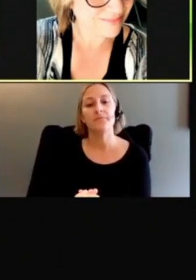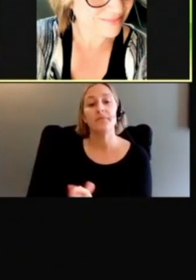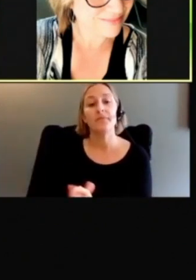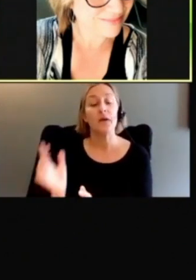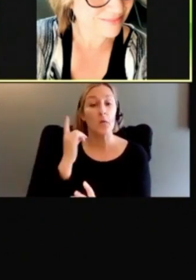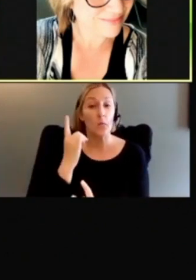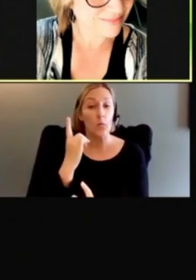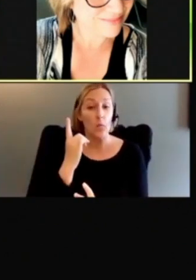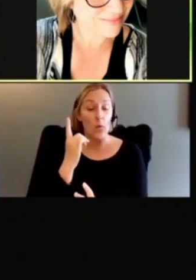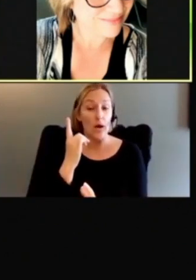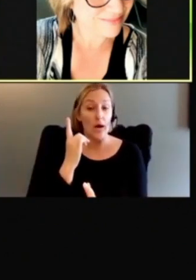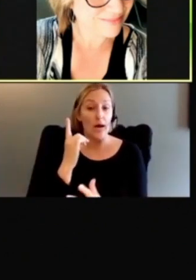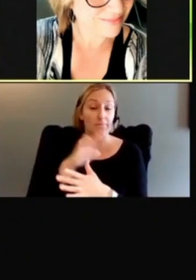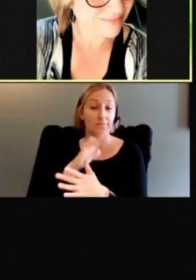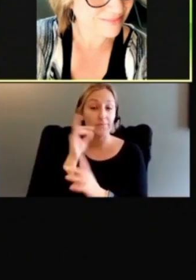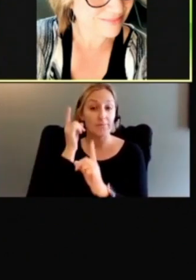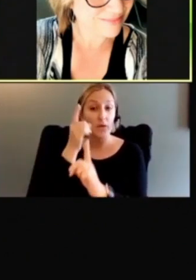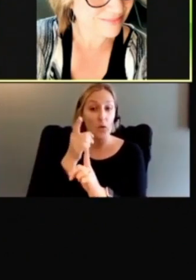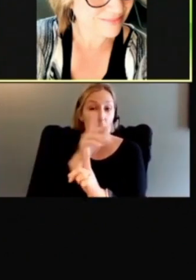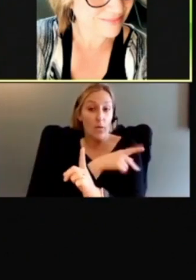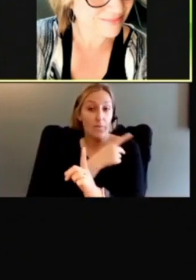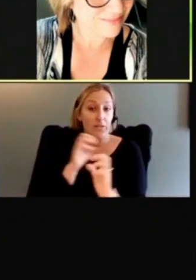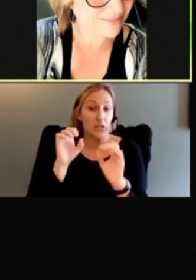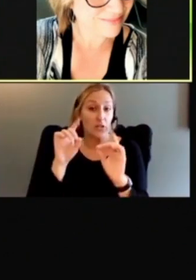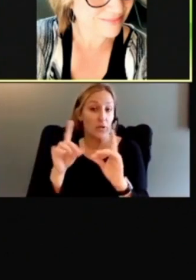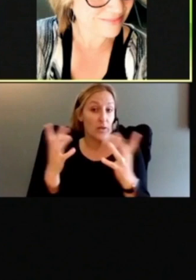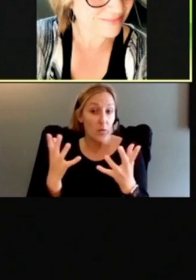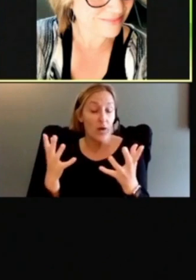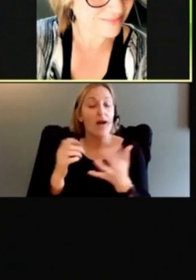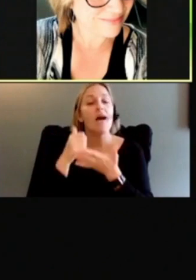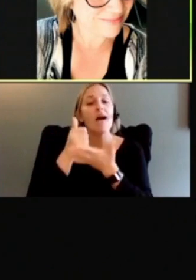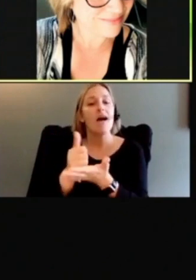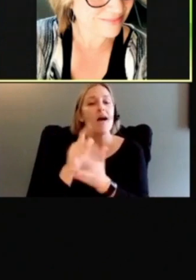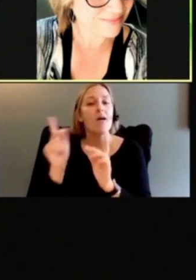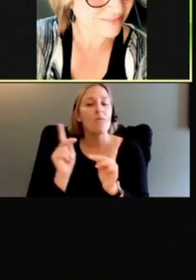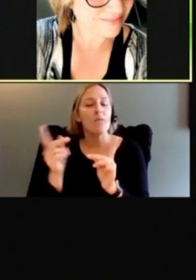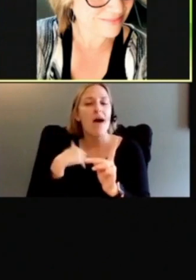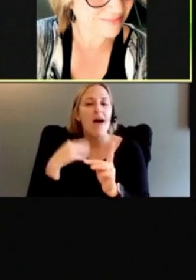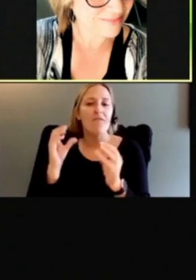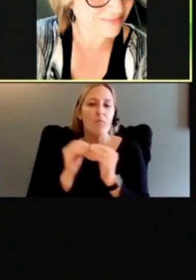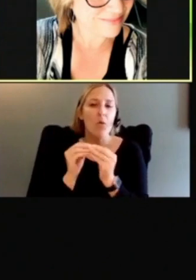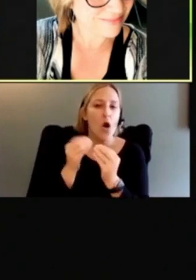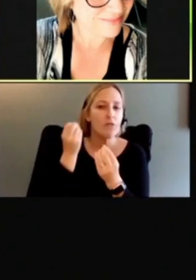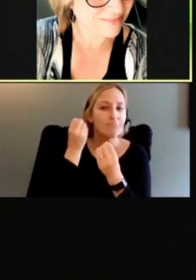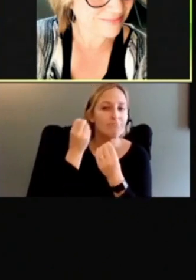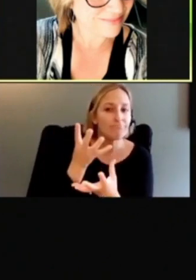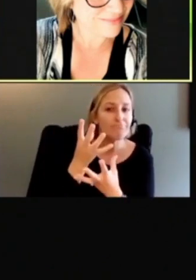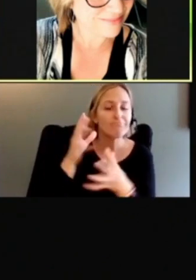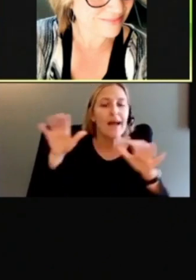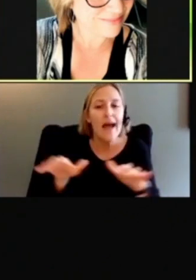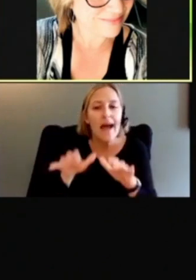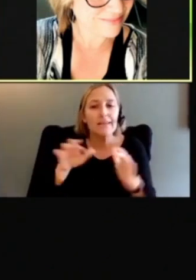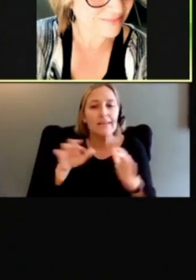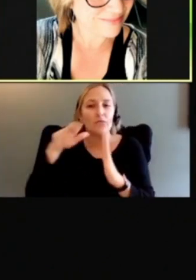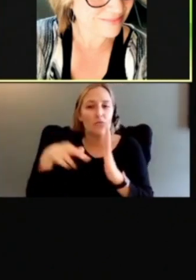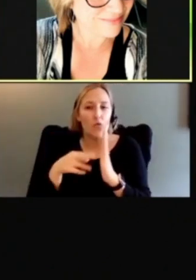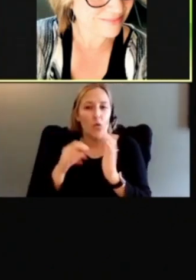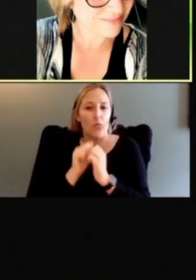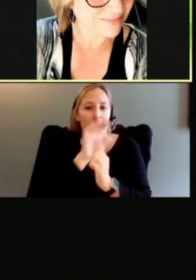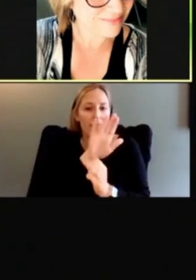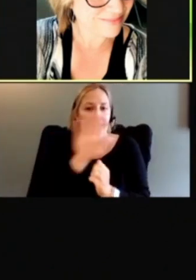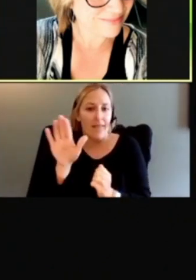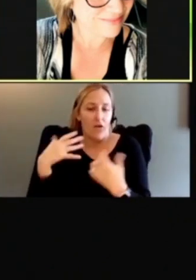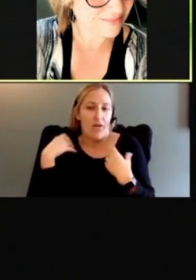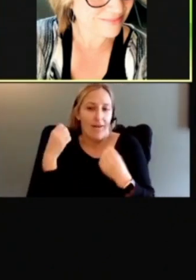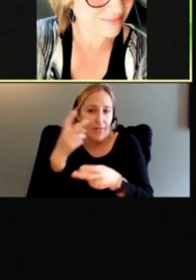main goals of patient ed is to help people take a more informed and active role in their healthcare, which ideally